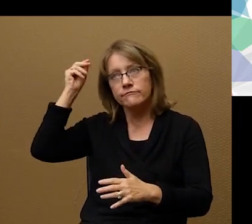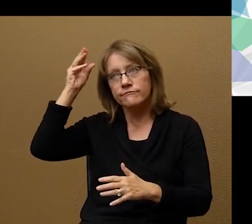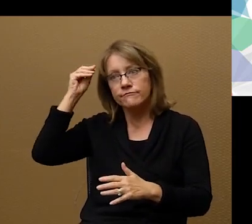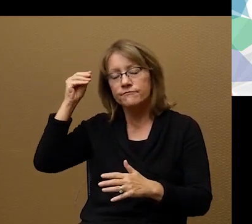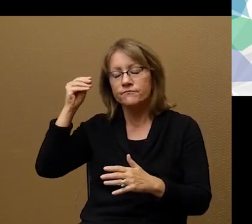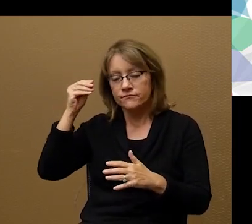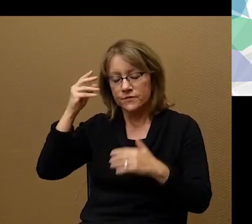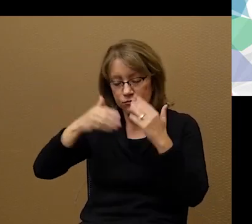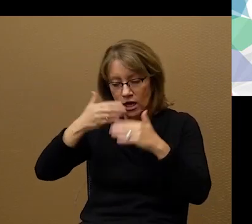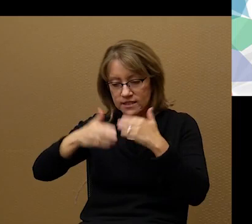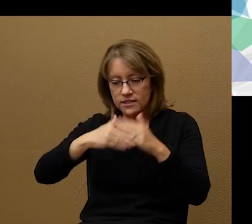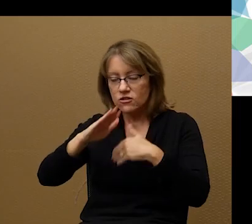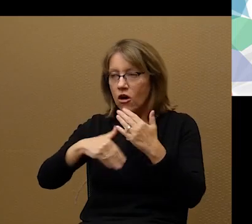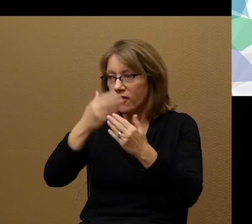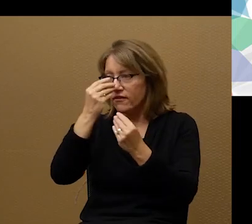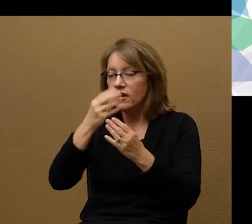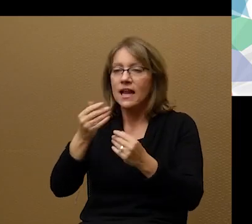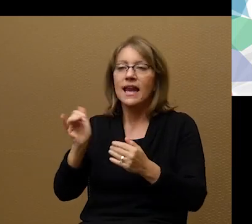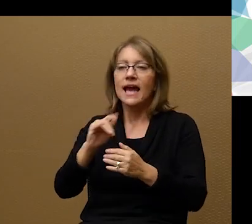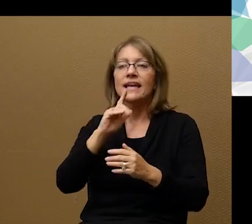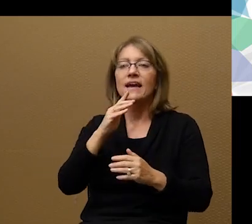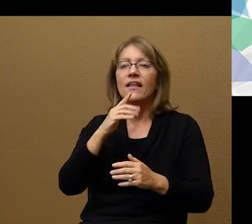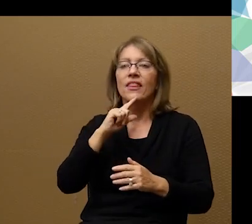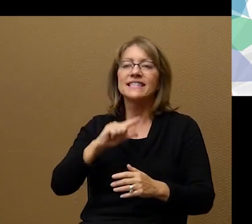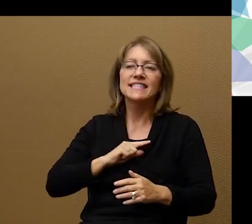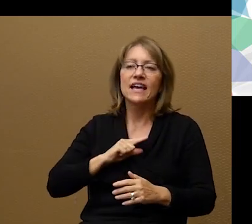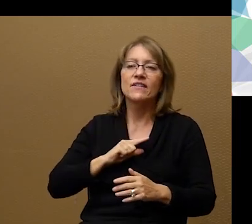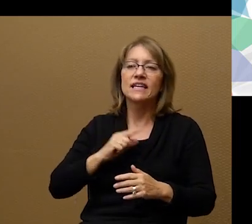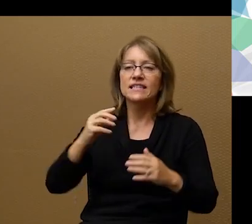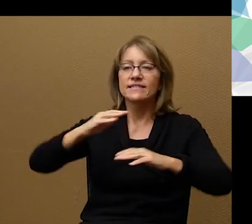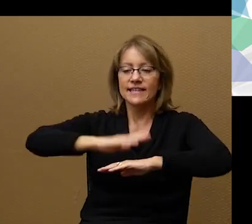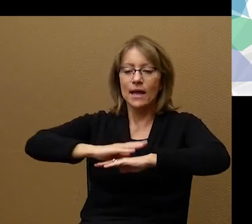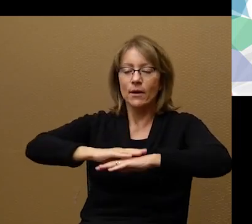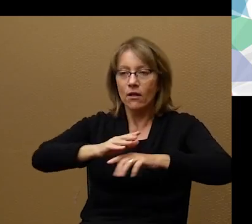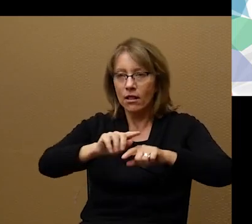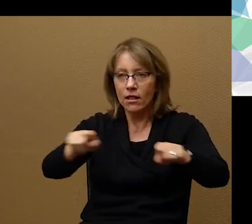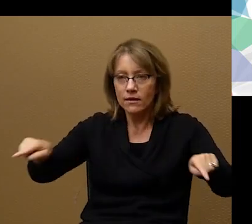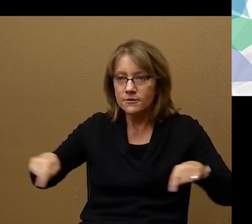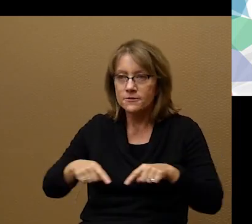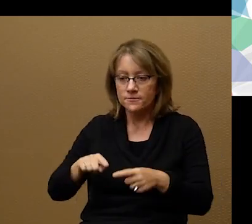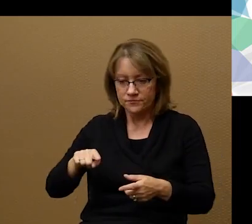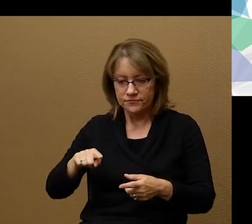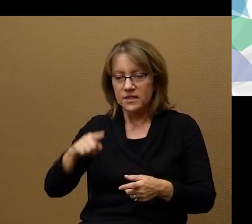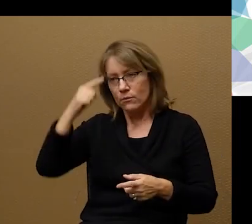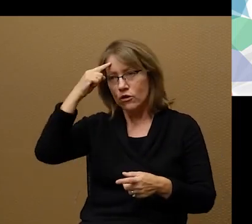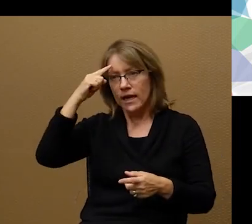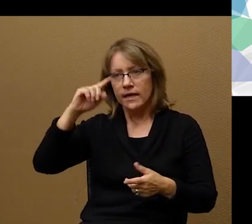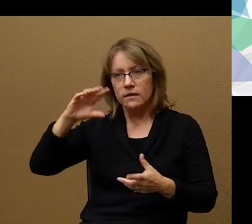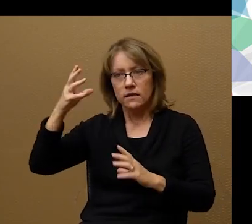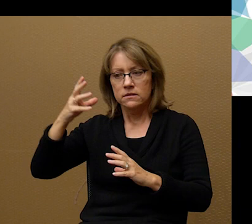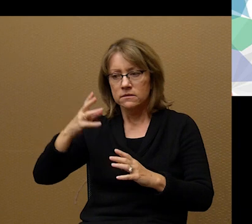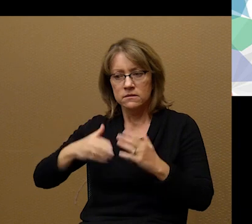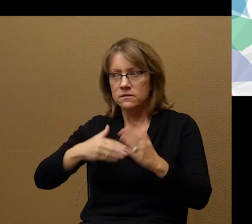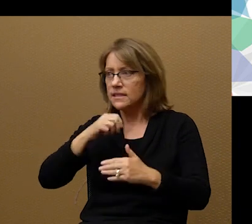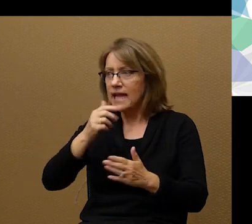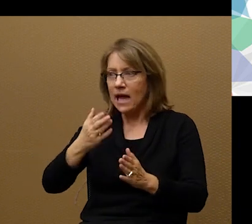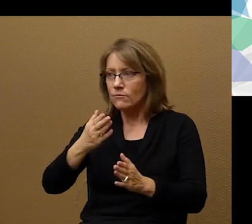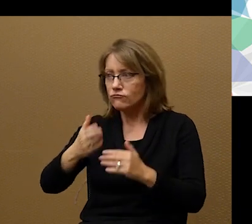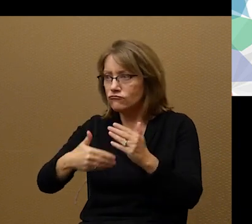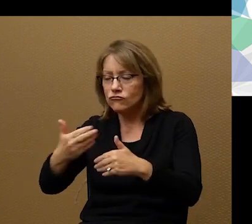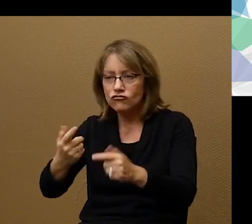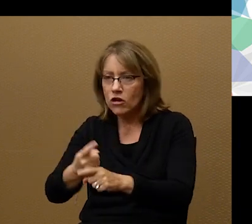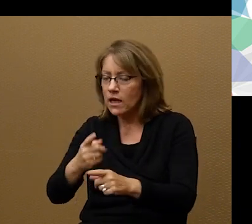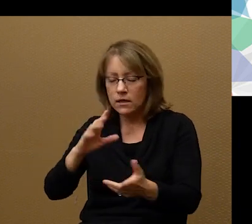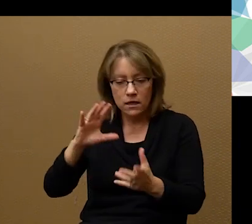table. When it's disordered, our brain is unable to process this information, and then it might overregulate